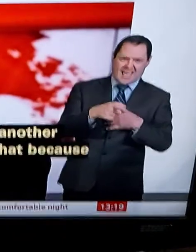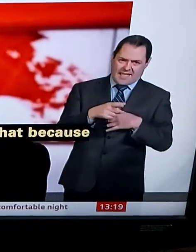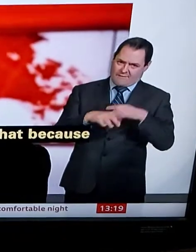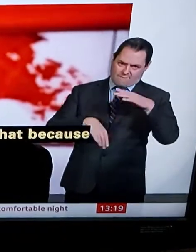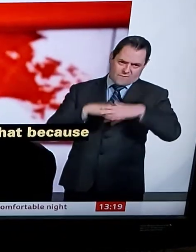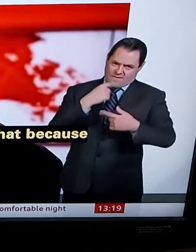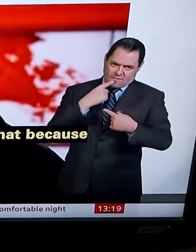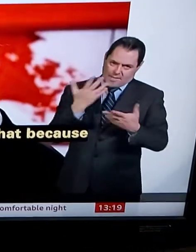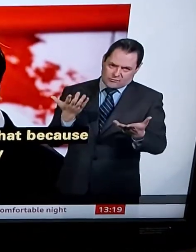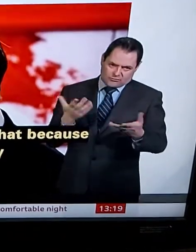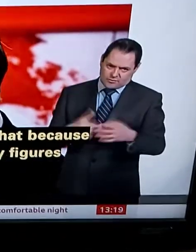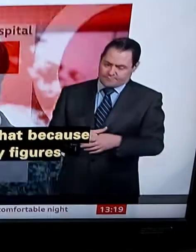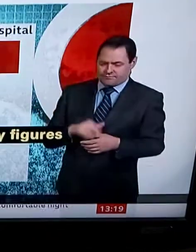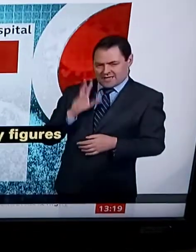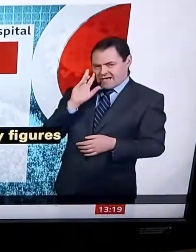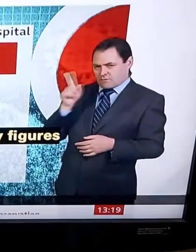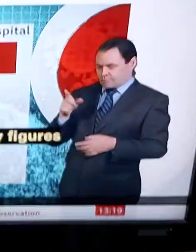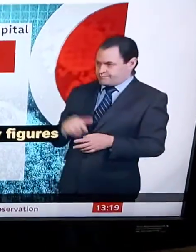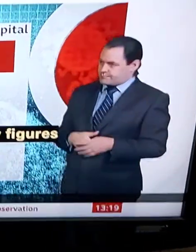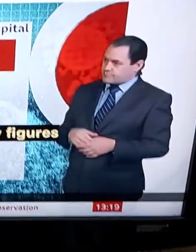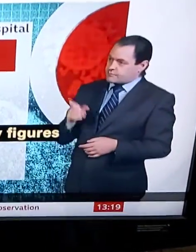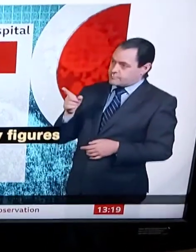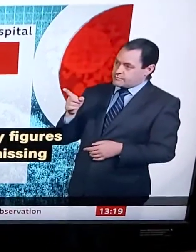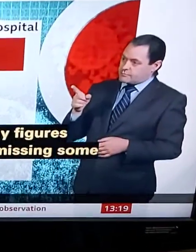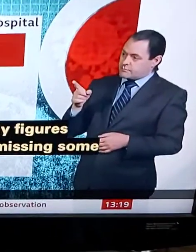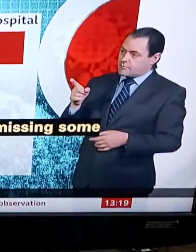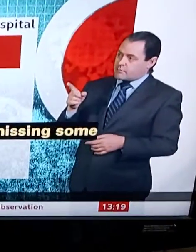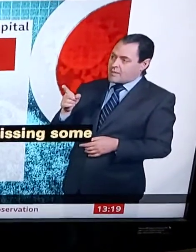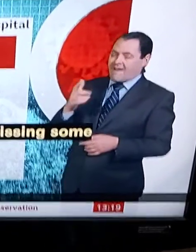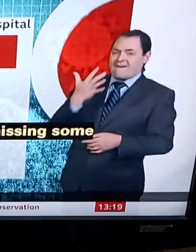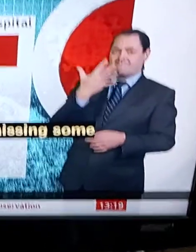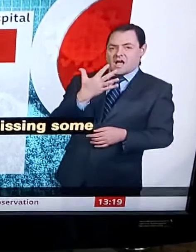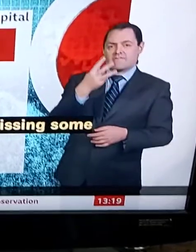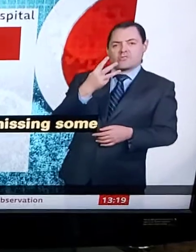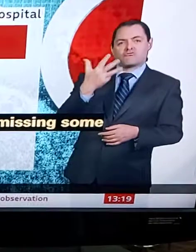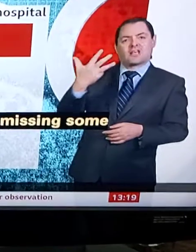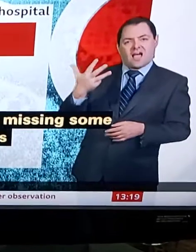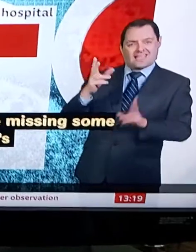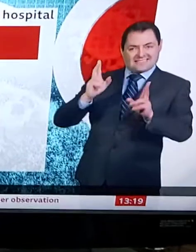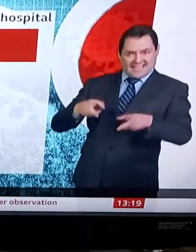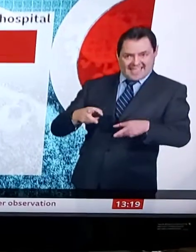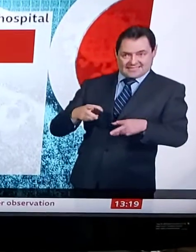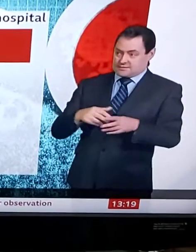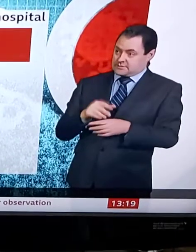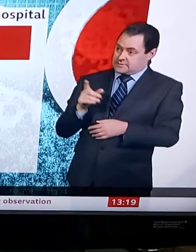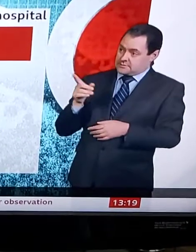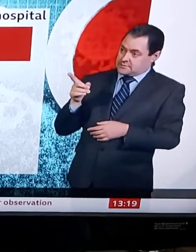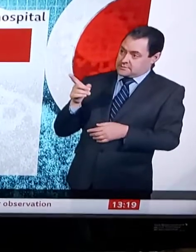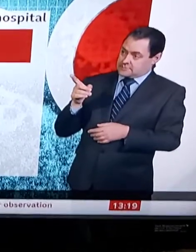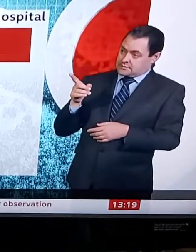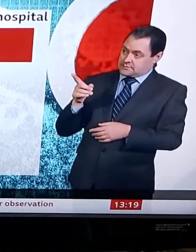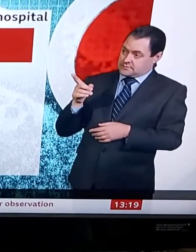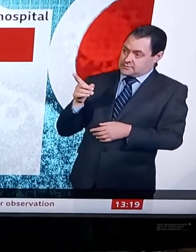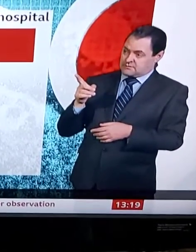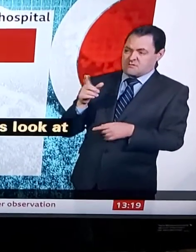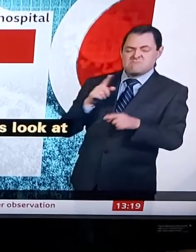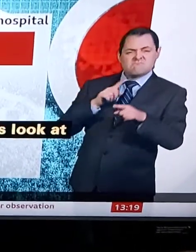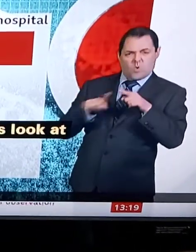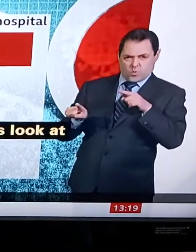some of what's going on. Let's take a look at the 539 deaths that you mentioned. Almost more than 90% of